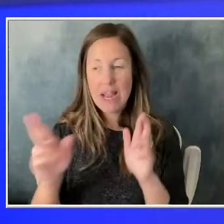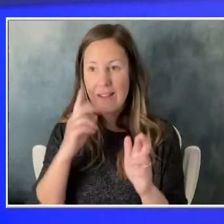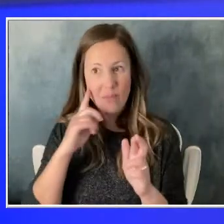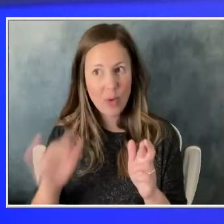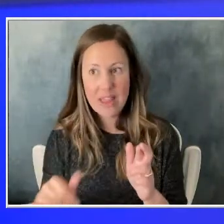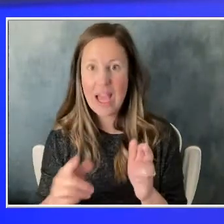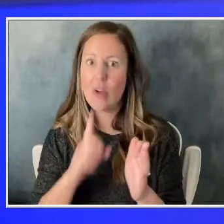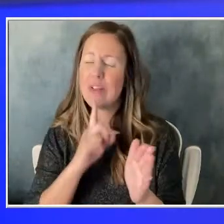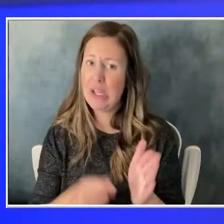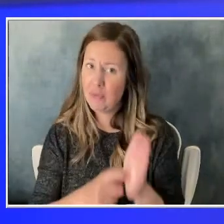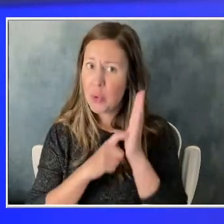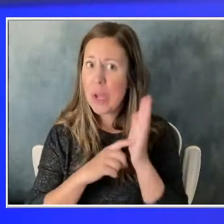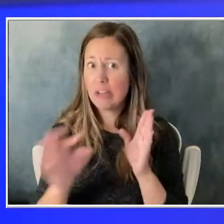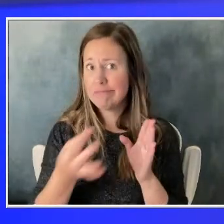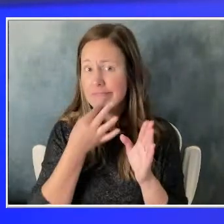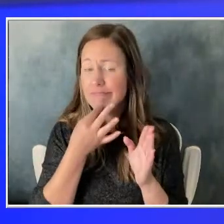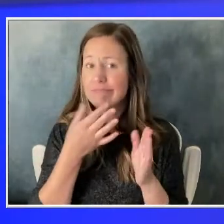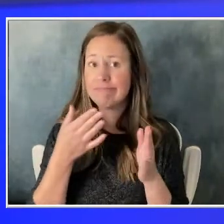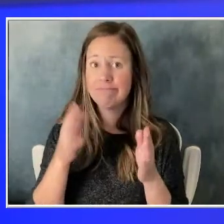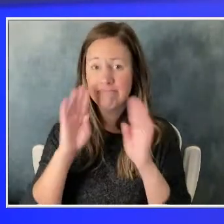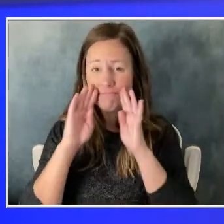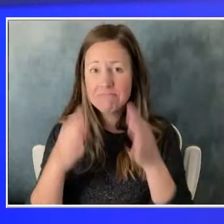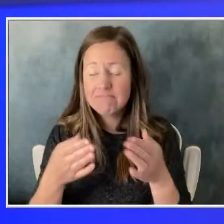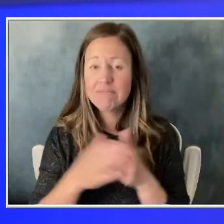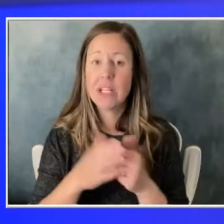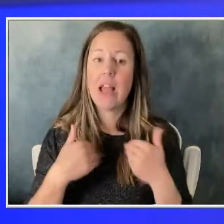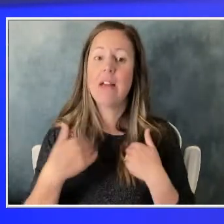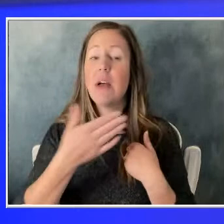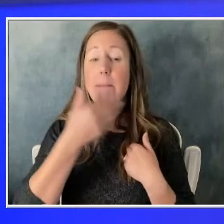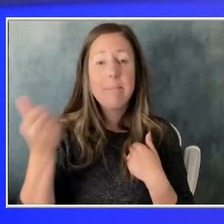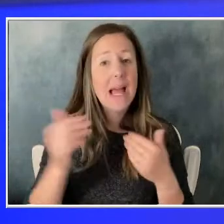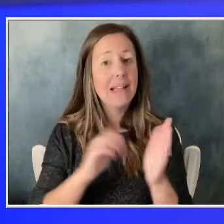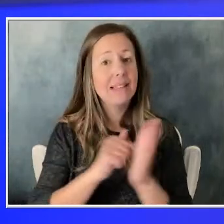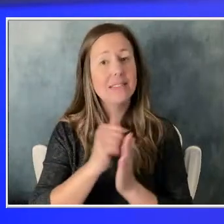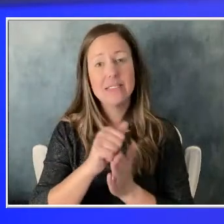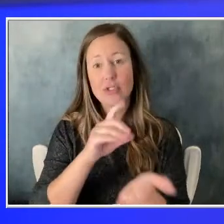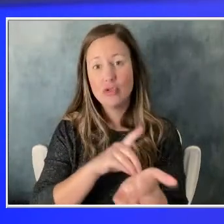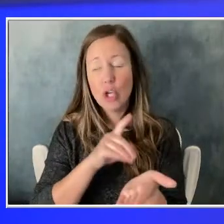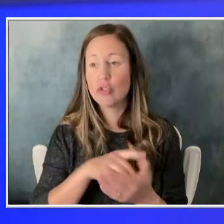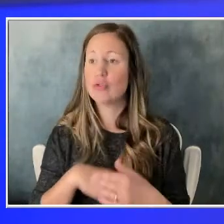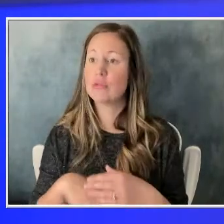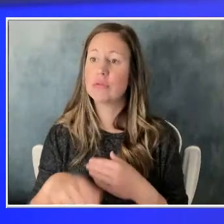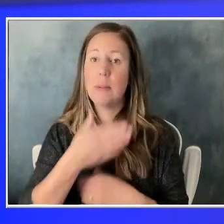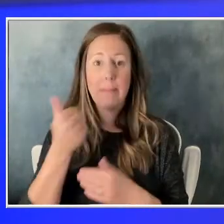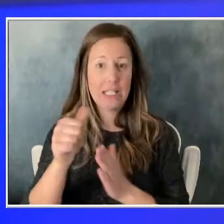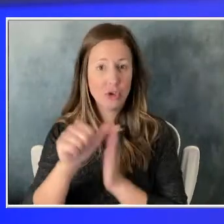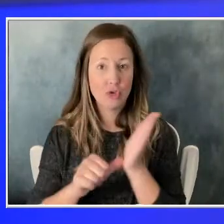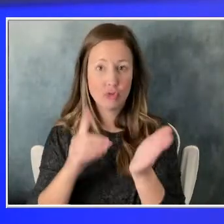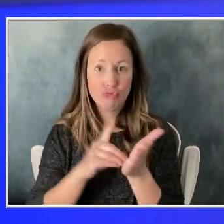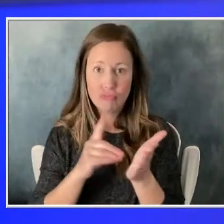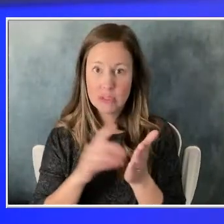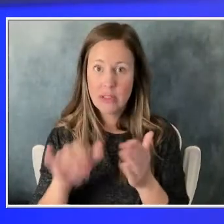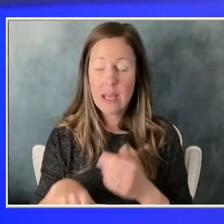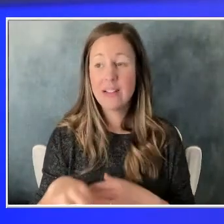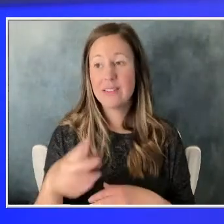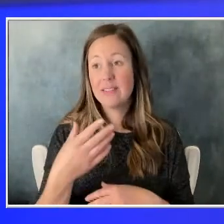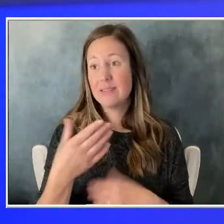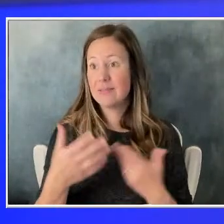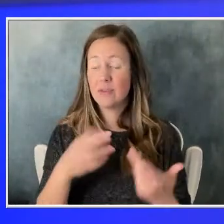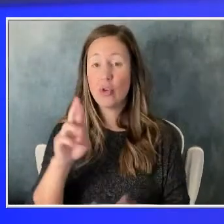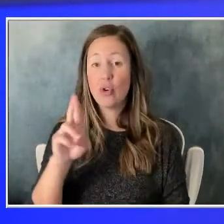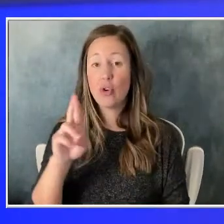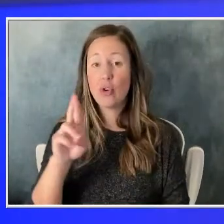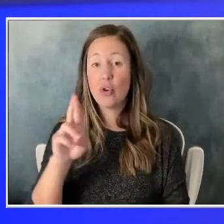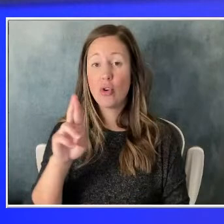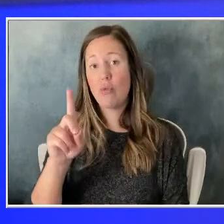teamwork, which means you have the best medical oncologists, you have best surgical oncology, you have the best radiologists and pathology. To do that is